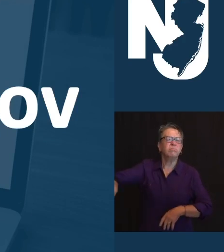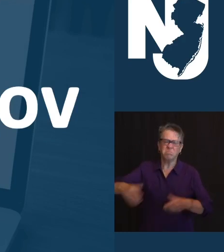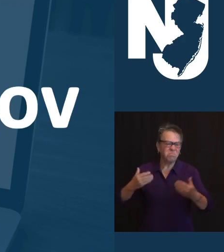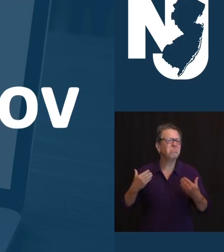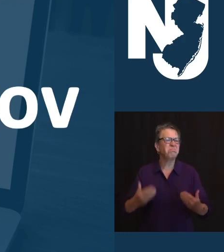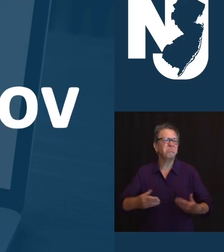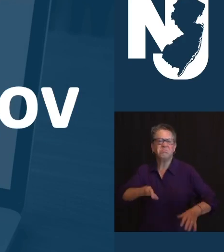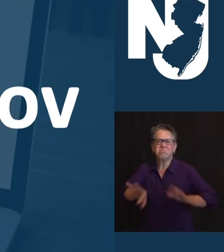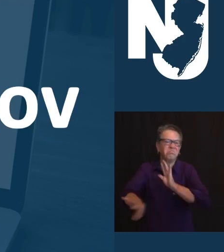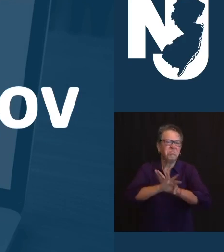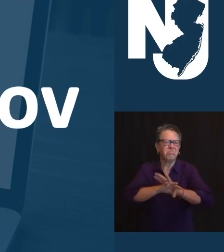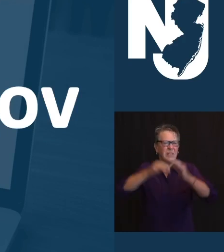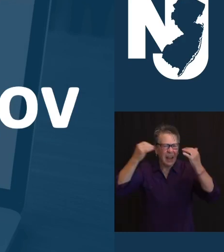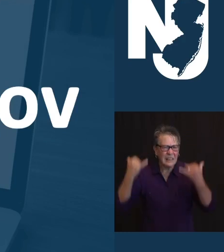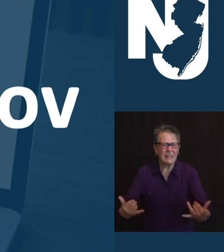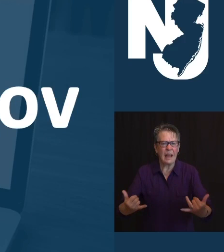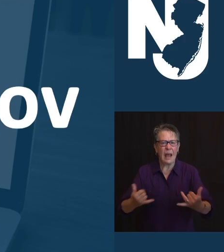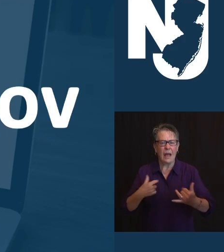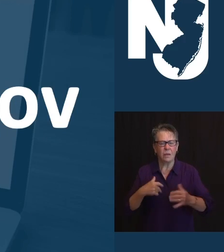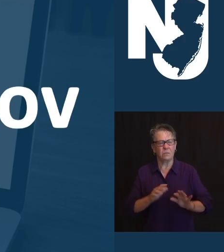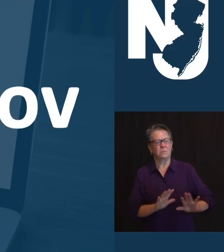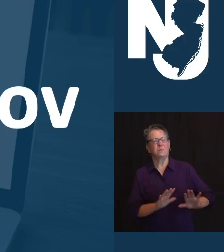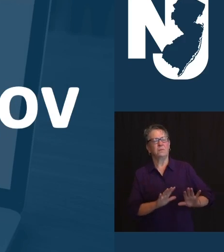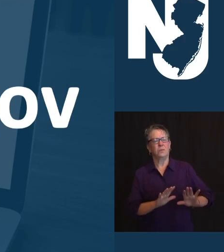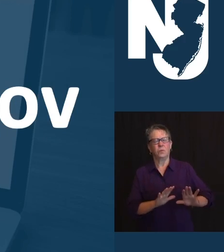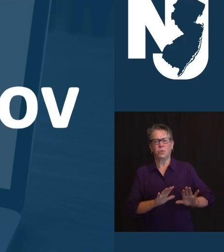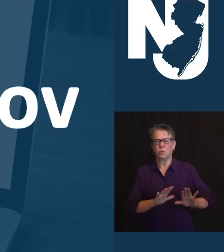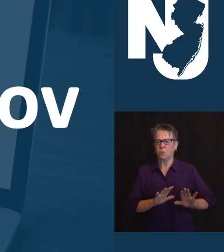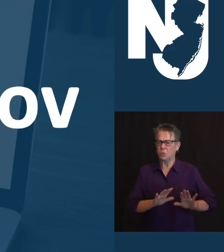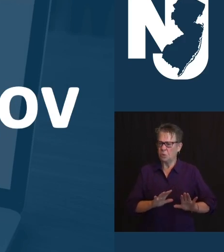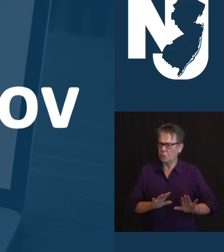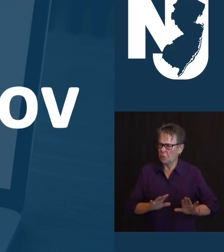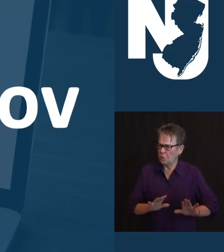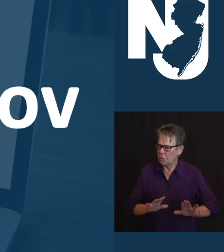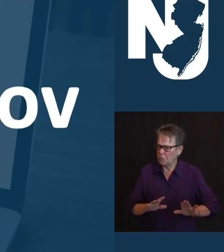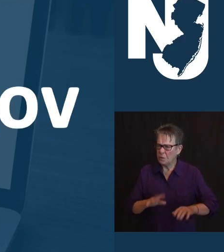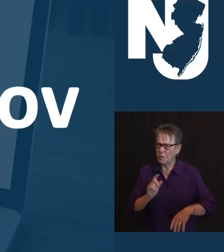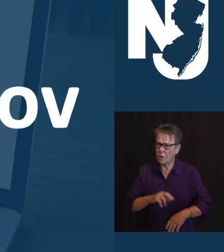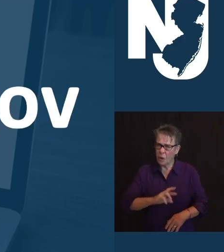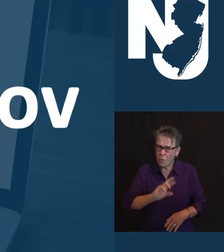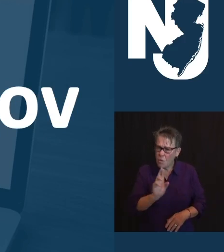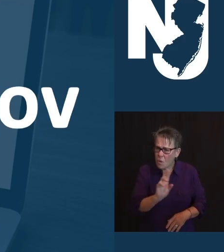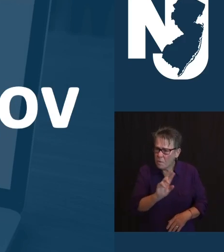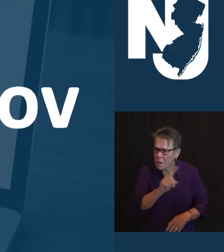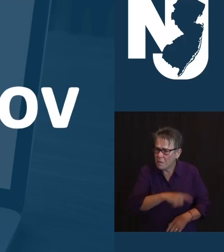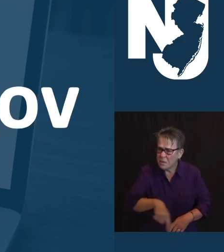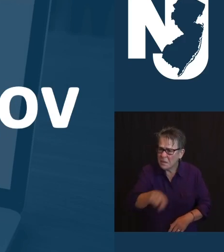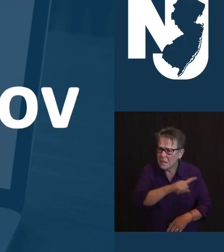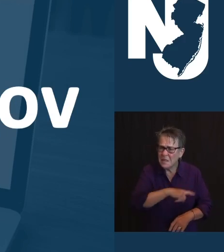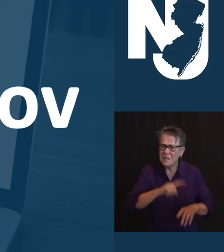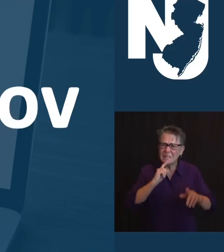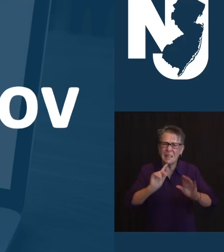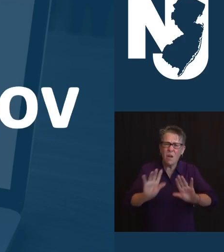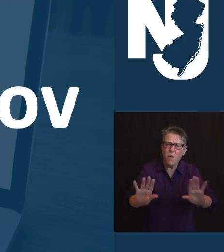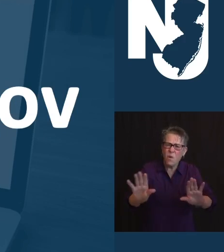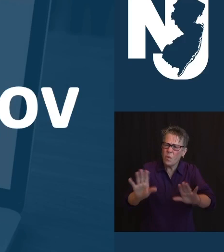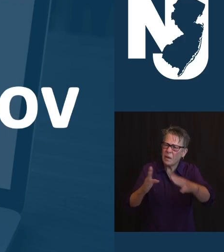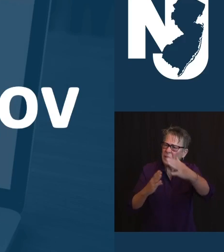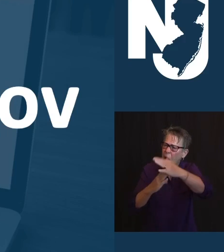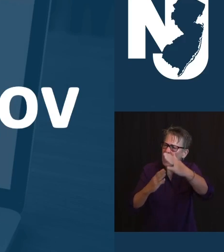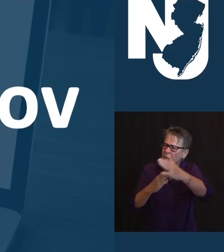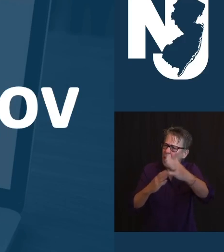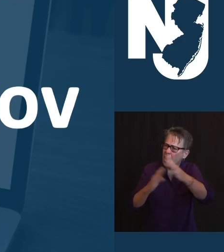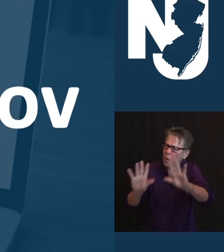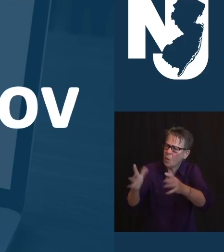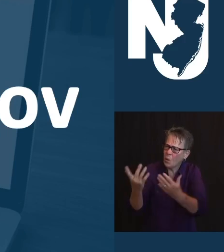until after the nation chooses its next president? That's really a rhetorical question, as so few have shown any guts over the